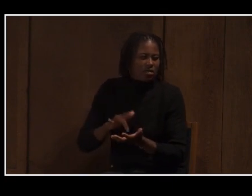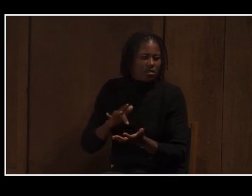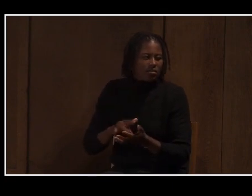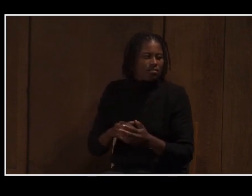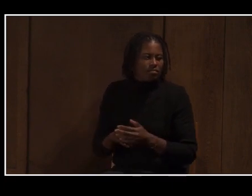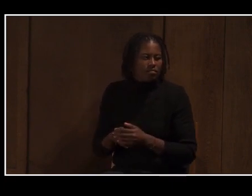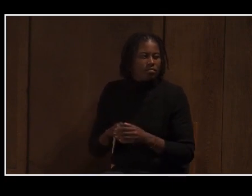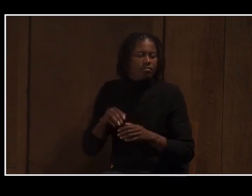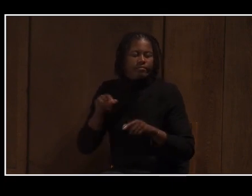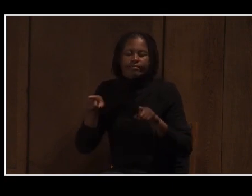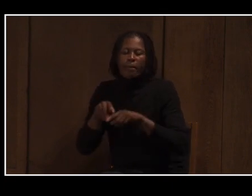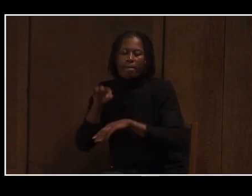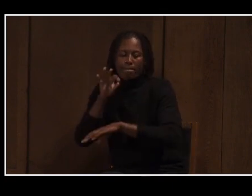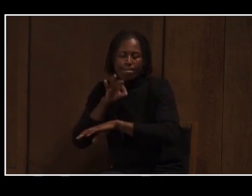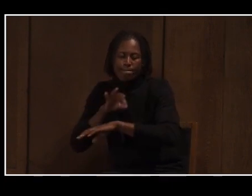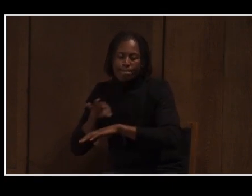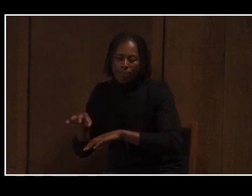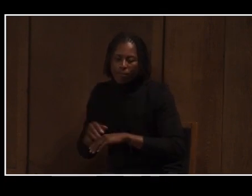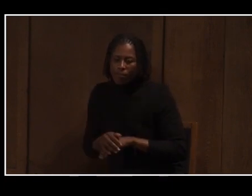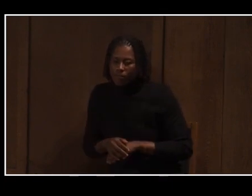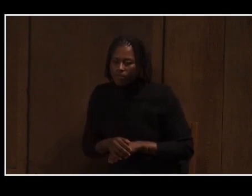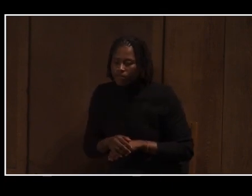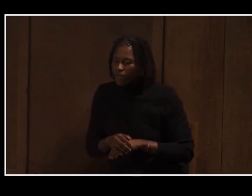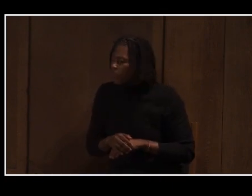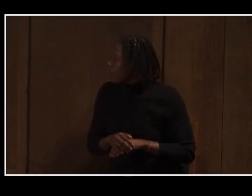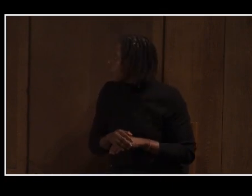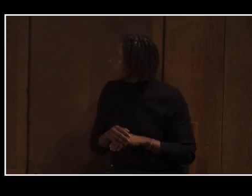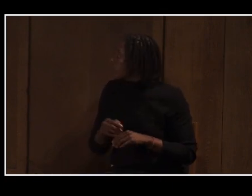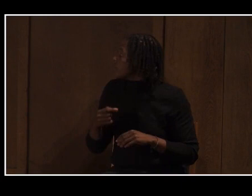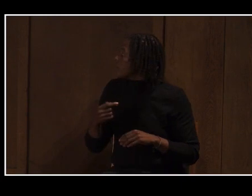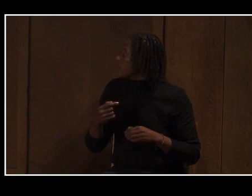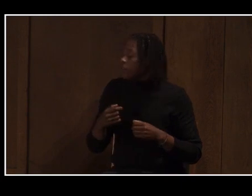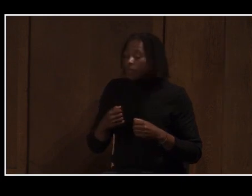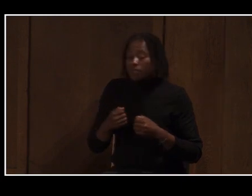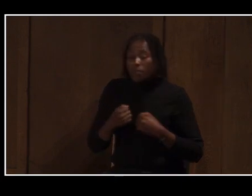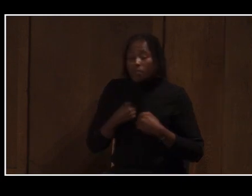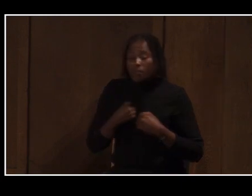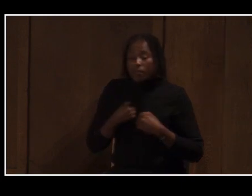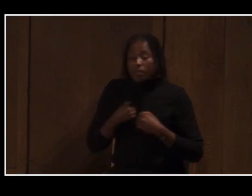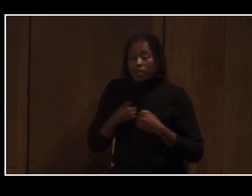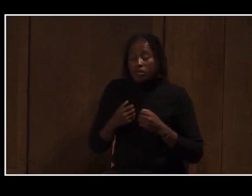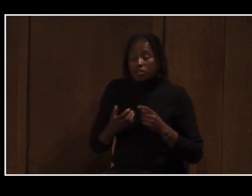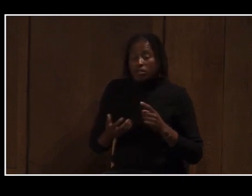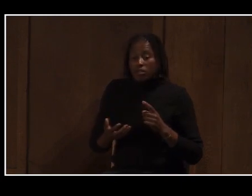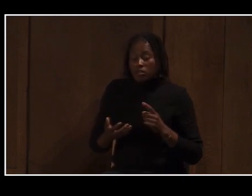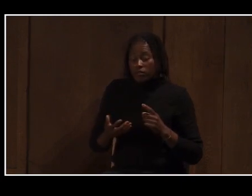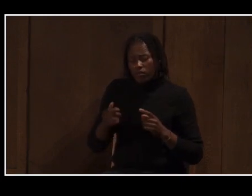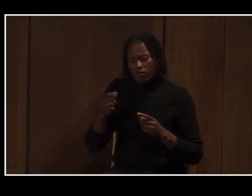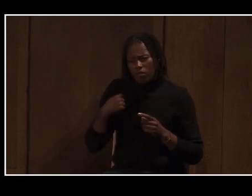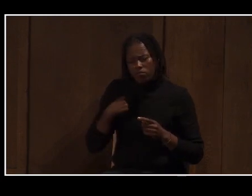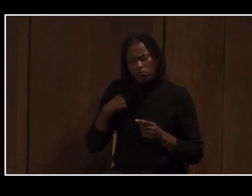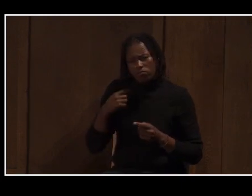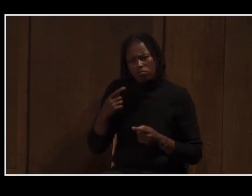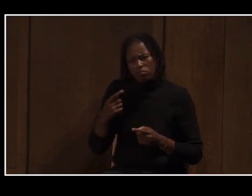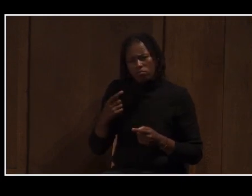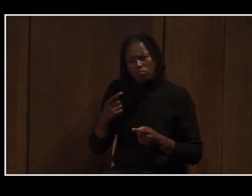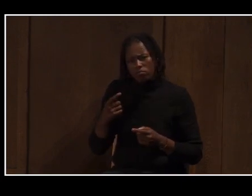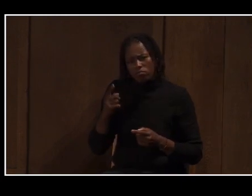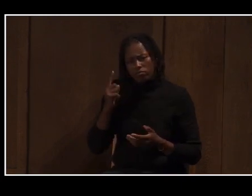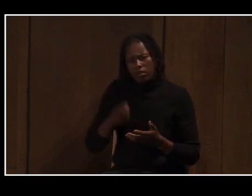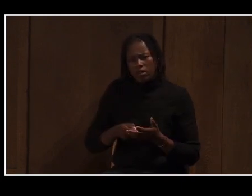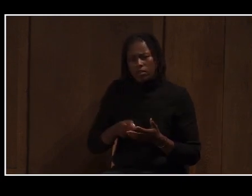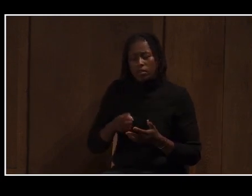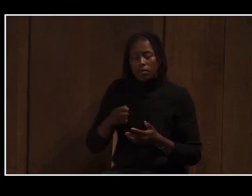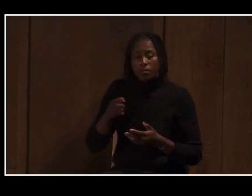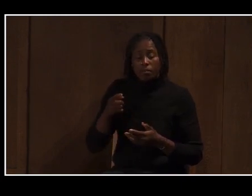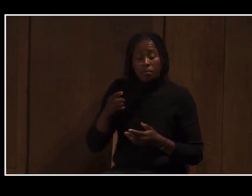down are one and the same. This alludes to my own discovery that manna from heaven is just as nutritious as manna from